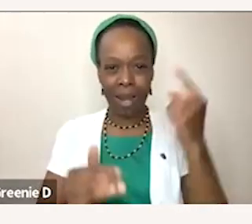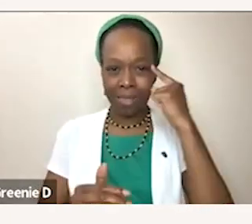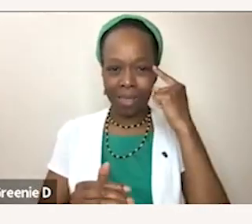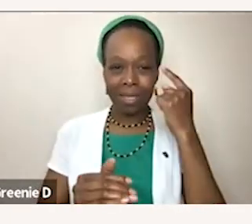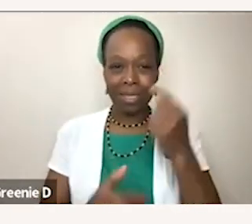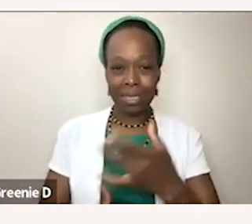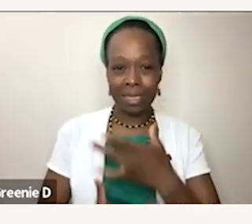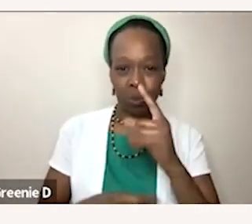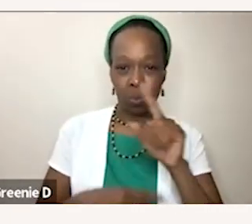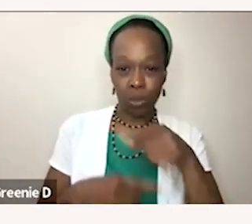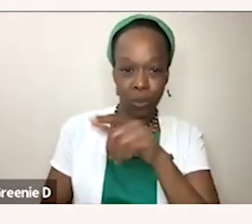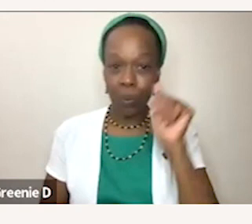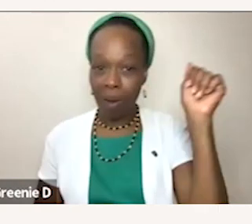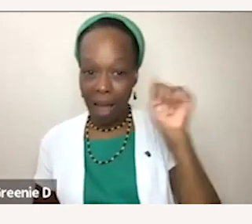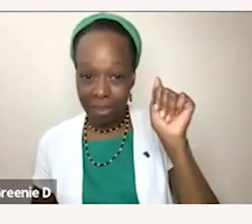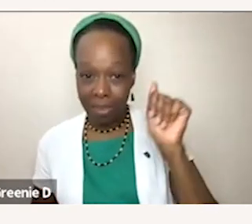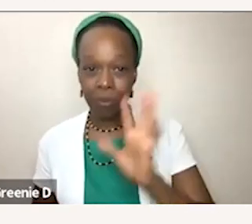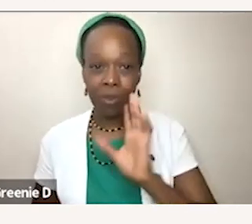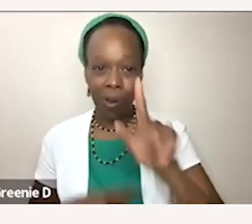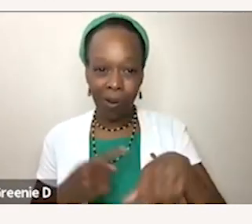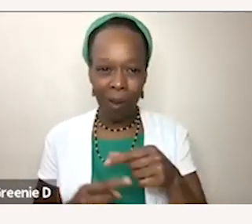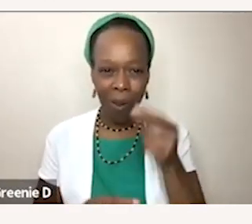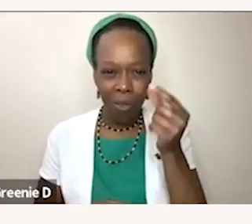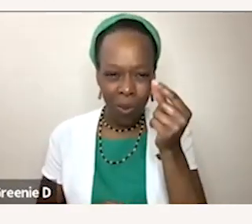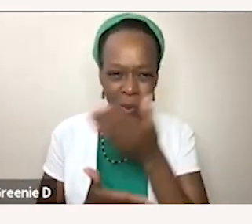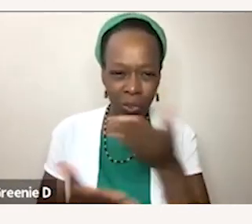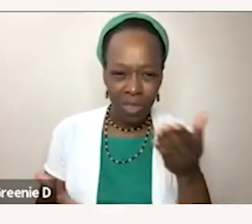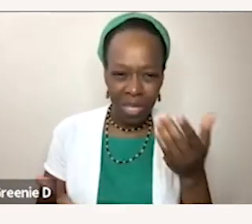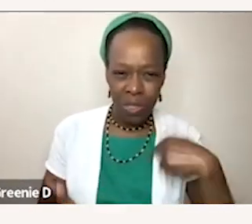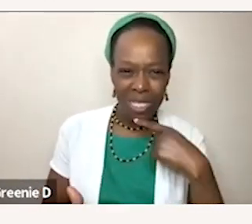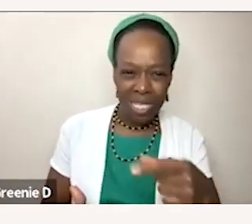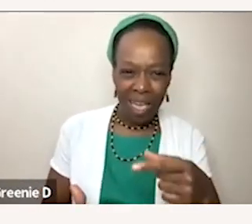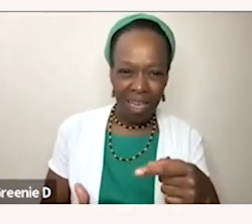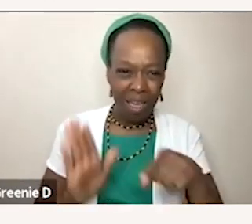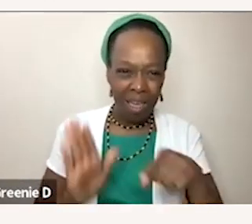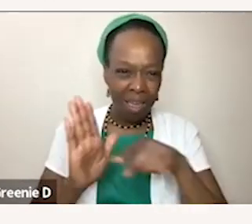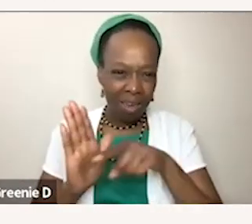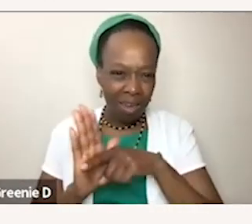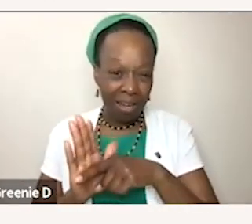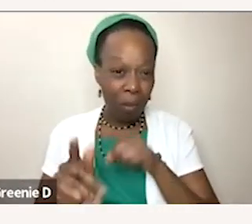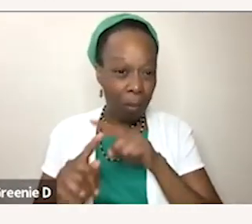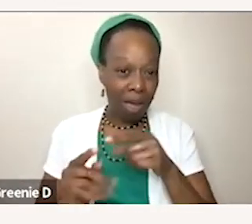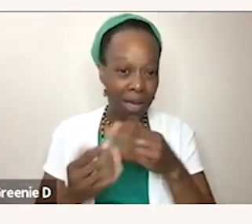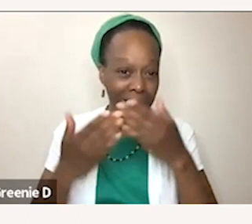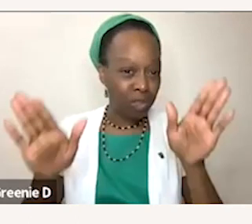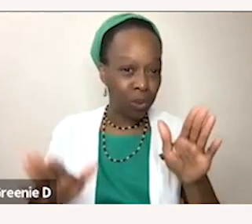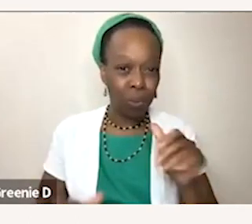when you were talking, Ashley, about those little slurs that we don't even notice are slurs anymore because they've just made it